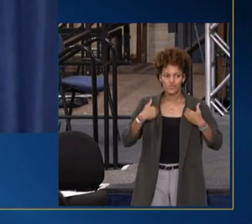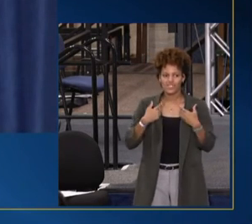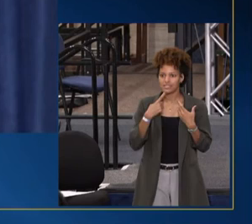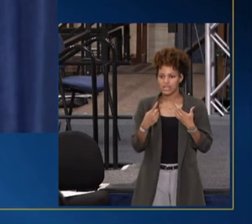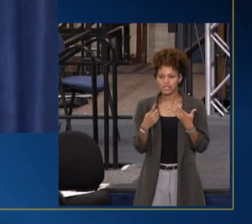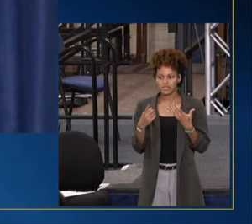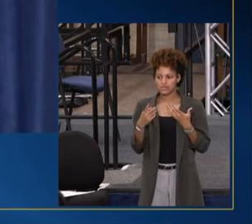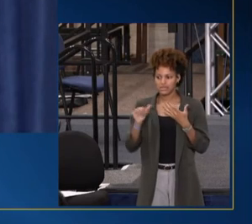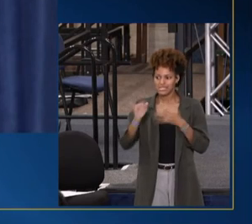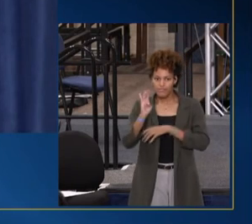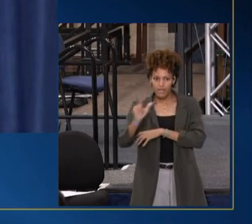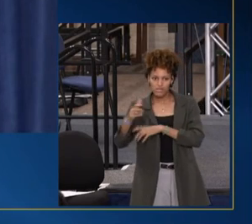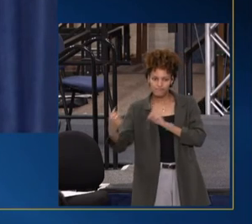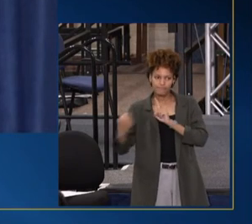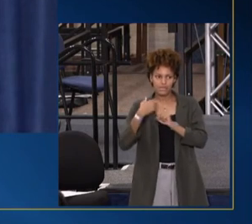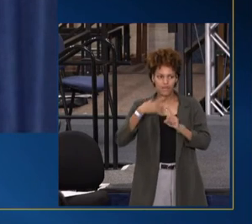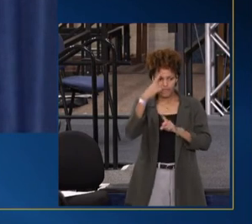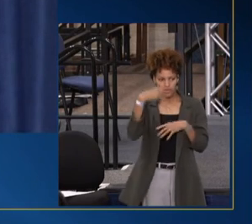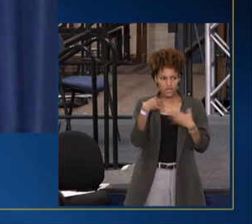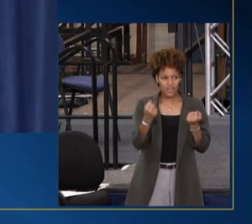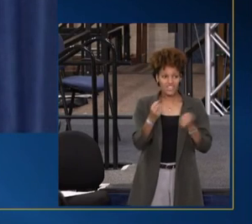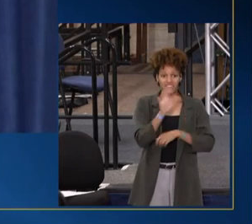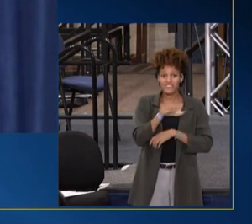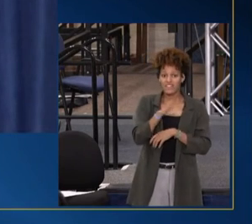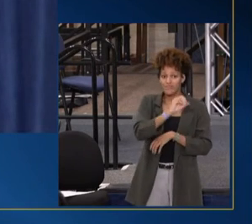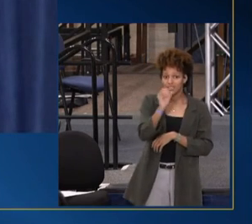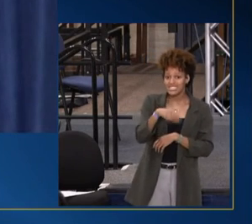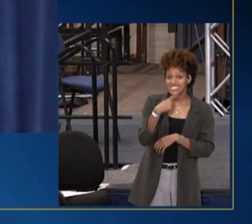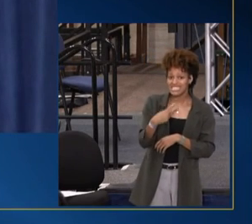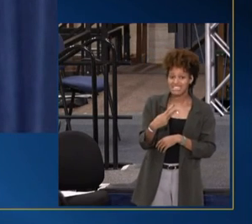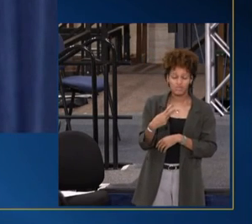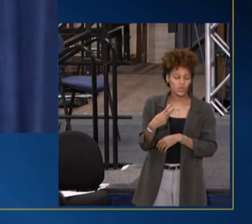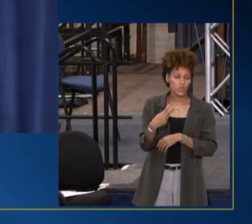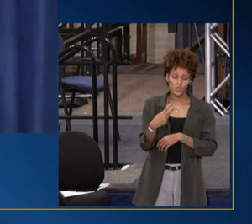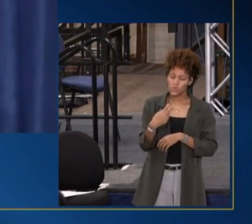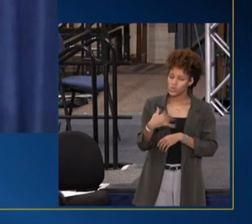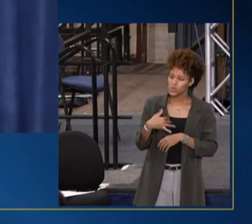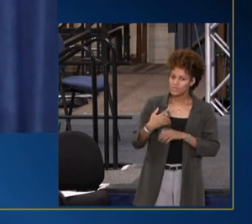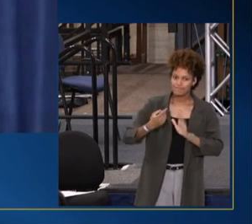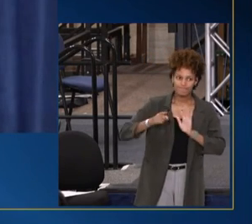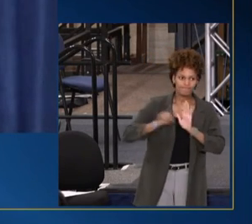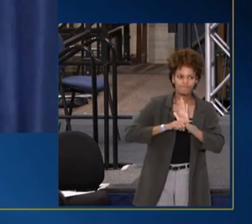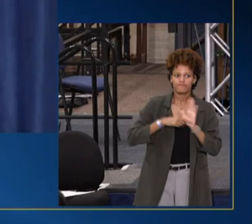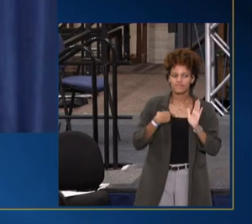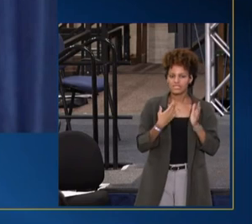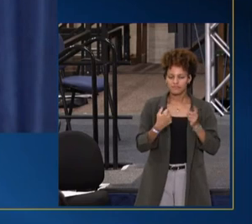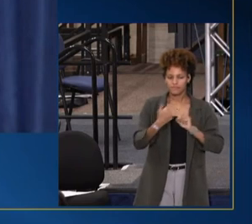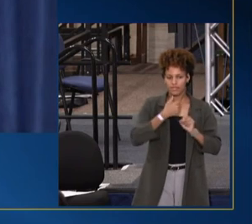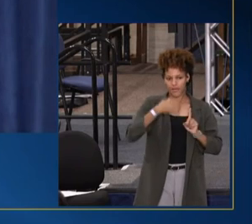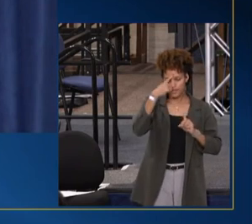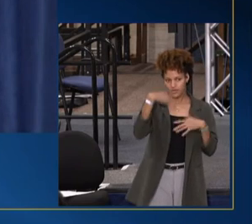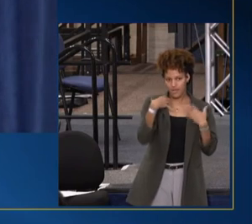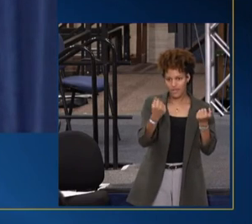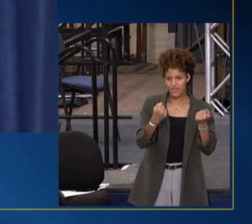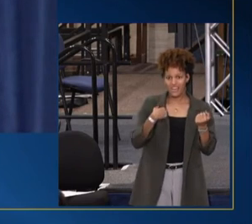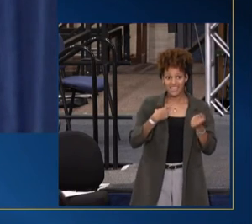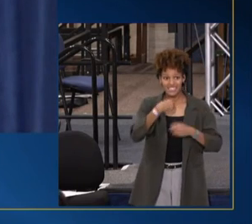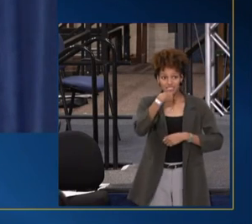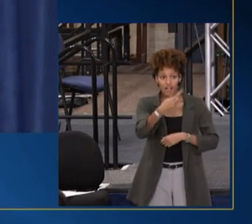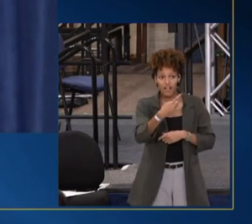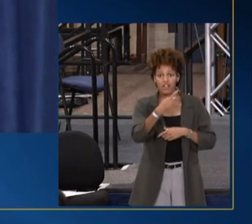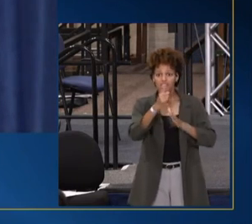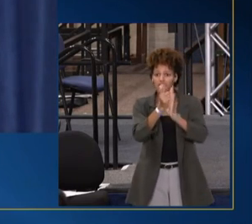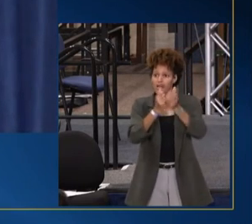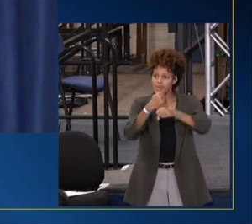their mental health. 55% say very negatively have affected their mental health. I say that to the lawmakers, but I